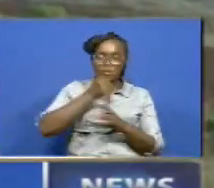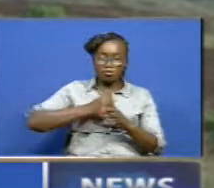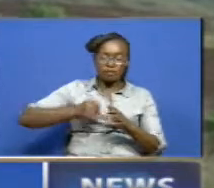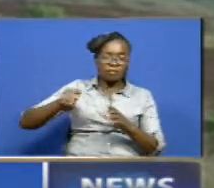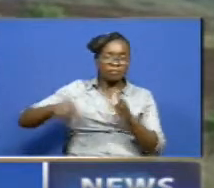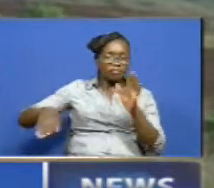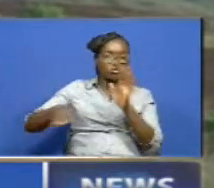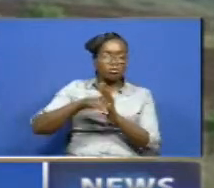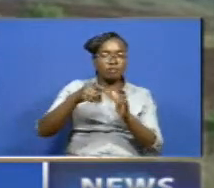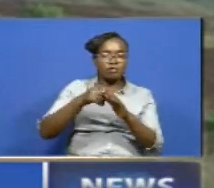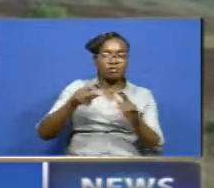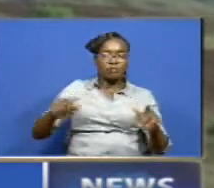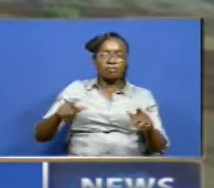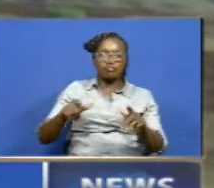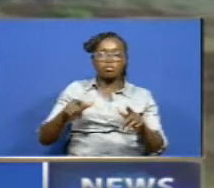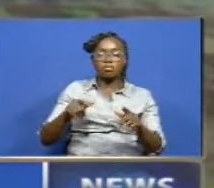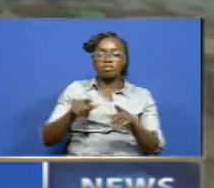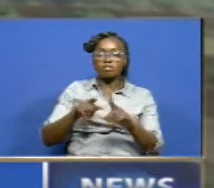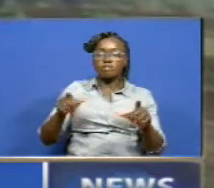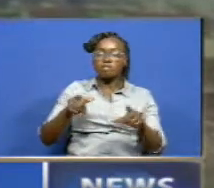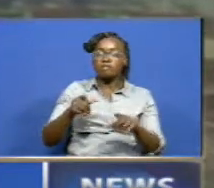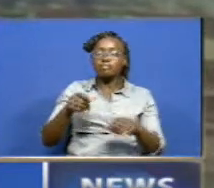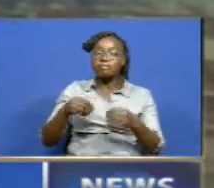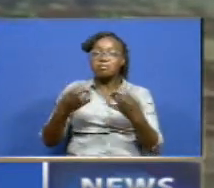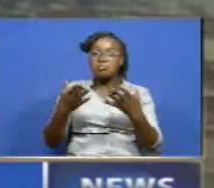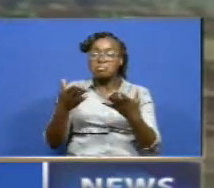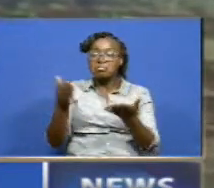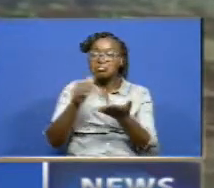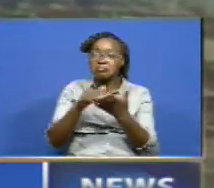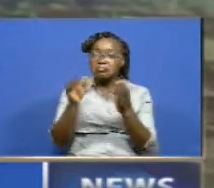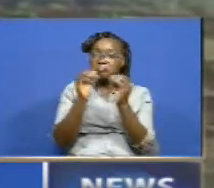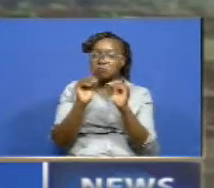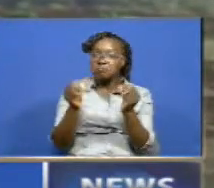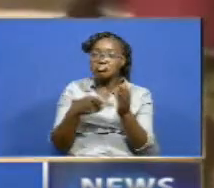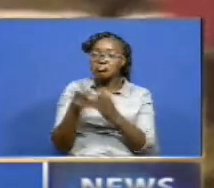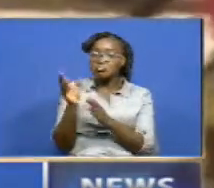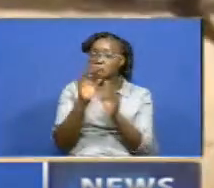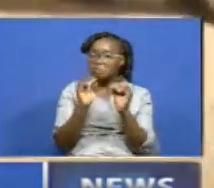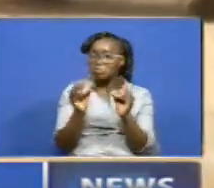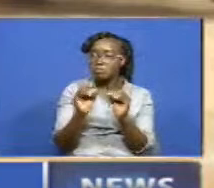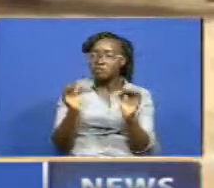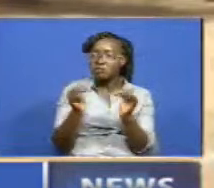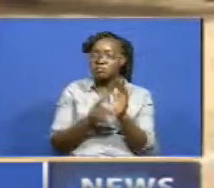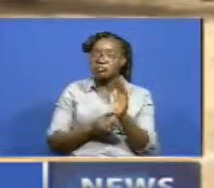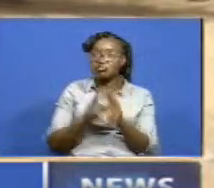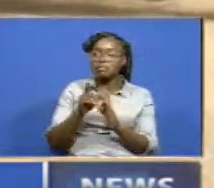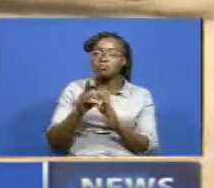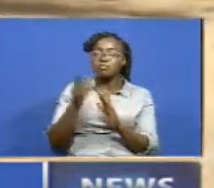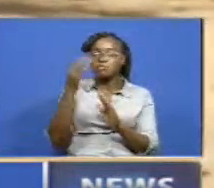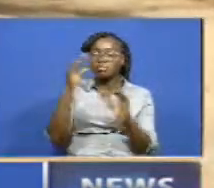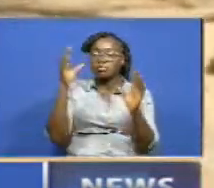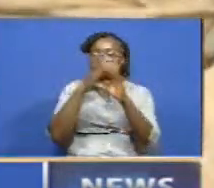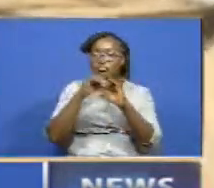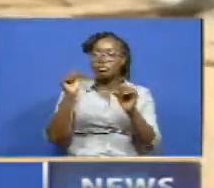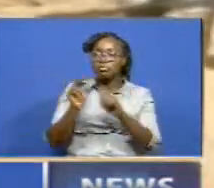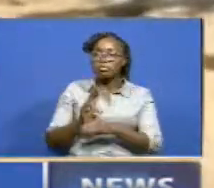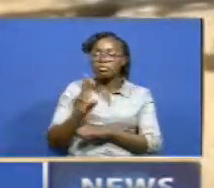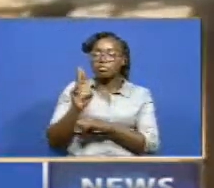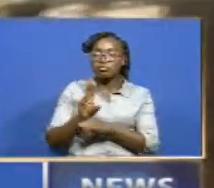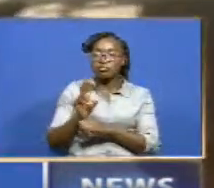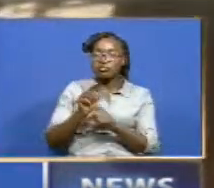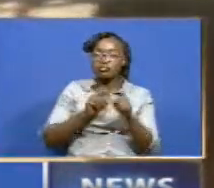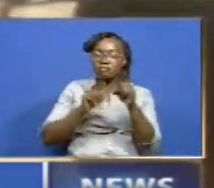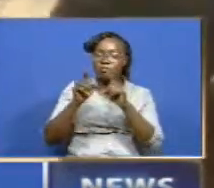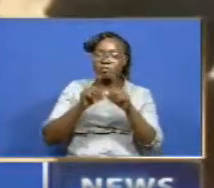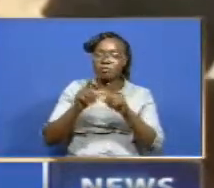land without resettlement nor compensation. Locals say with the new development initiated by President Uhuru Kenyatta, their journey